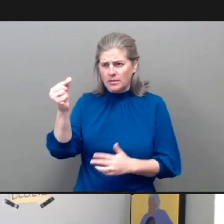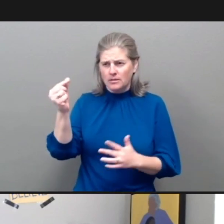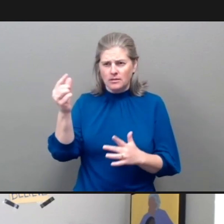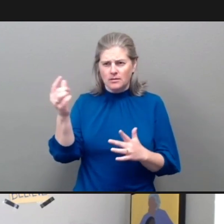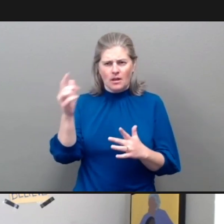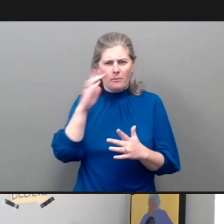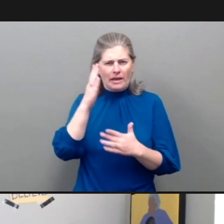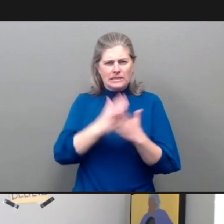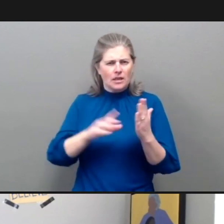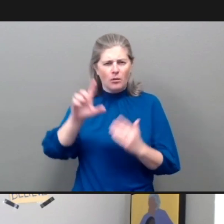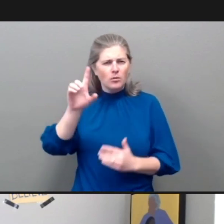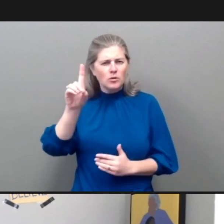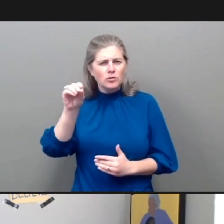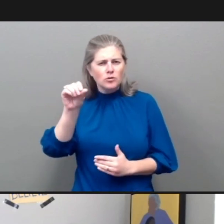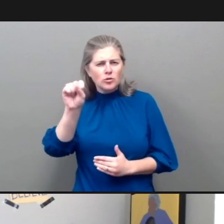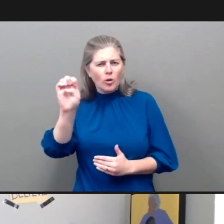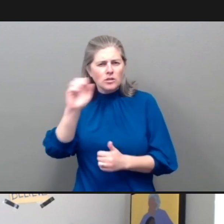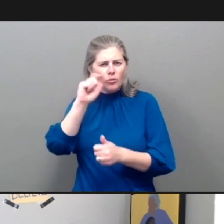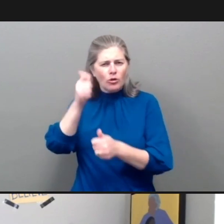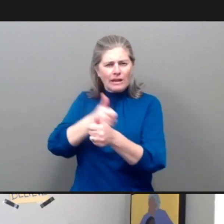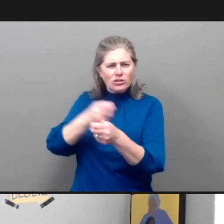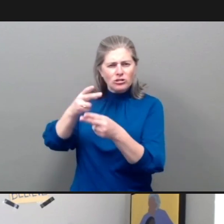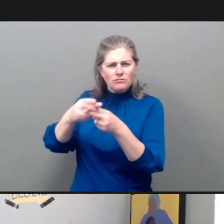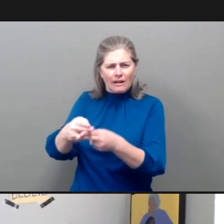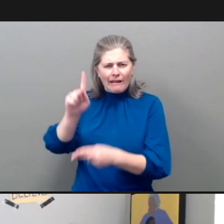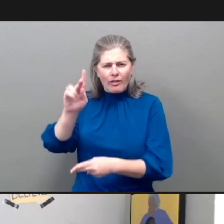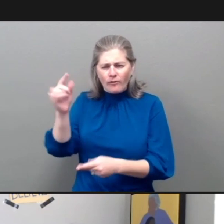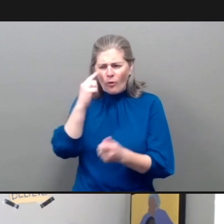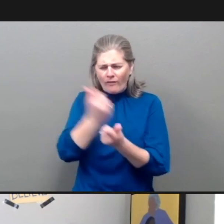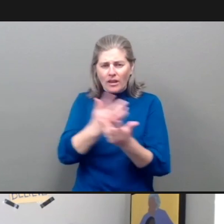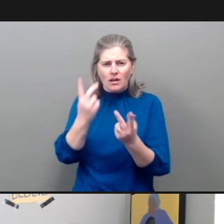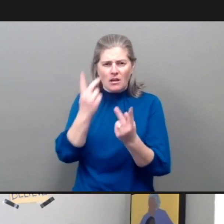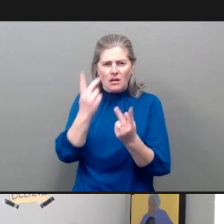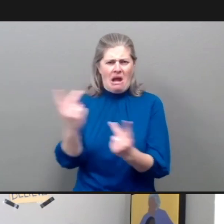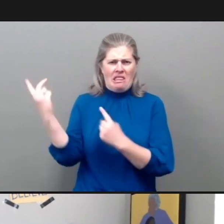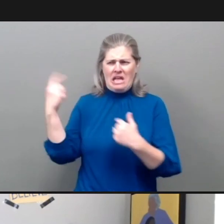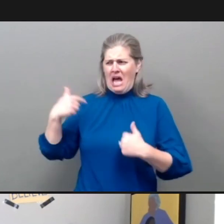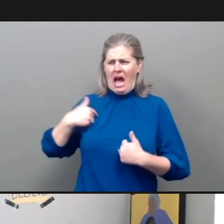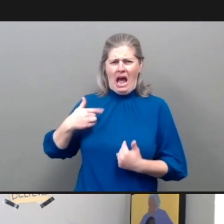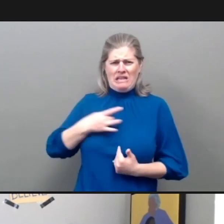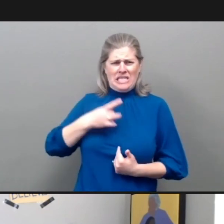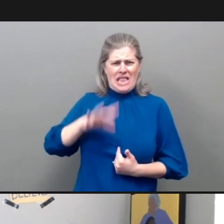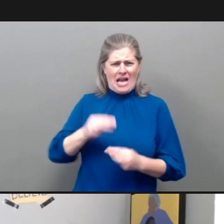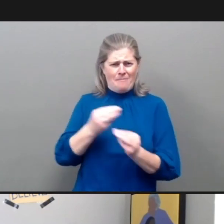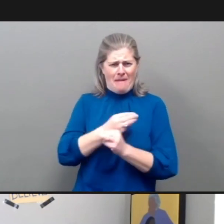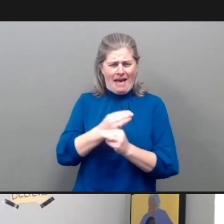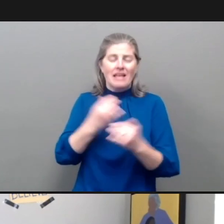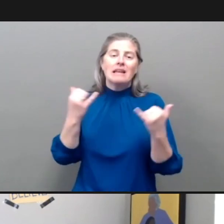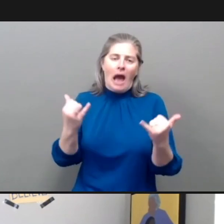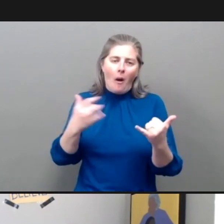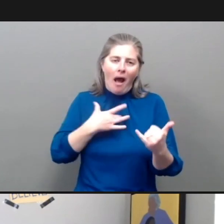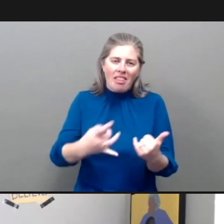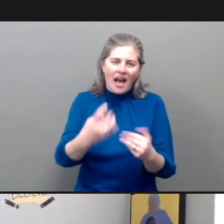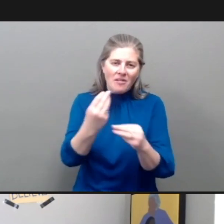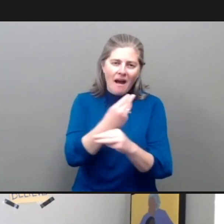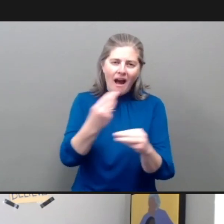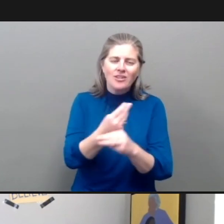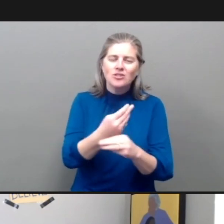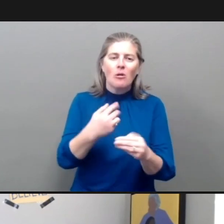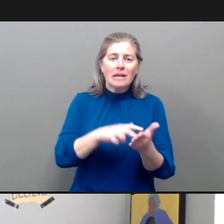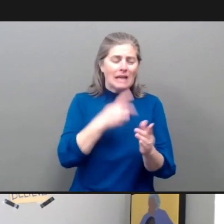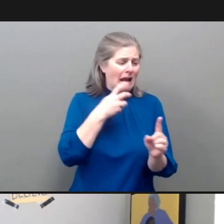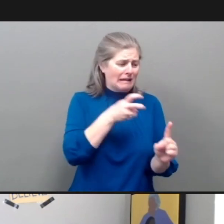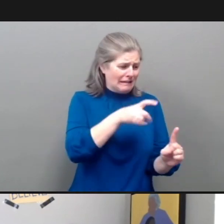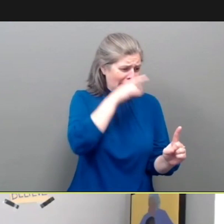some dose per kilogram for almost everything. So back then I didn't like math as much as I do now. And so I went into internal